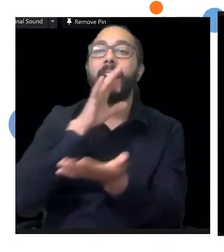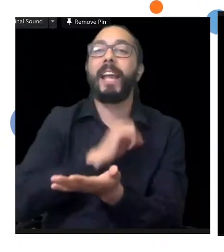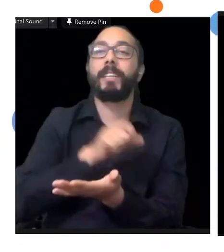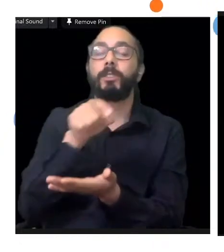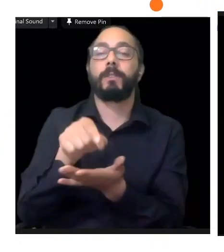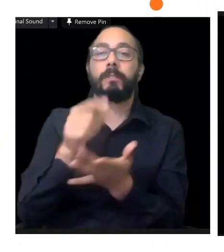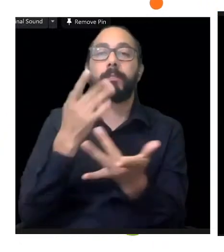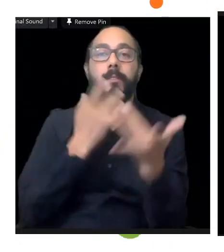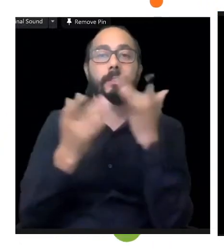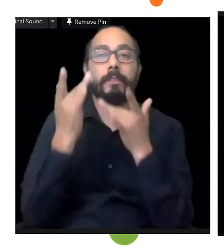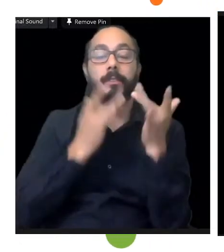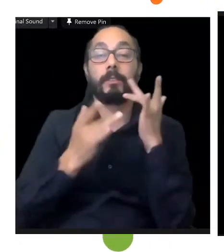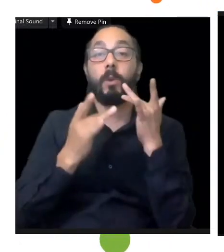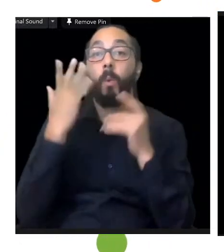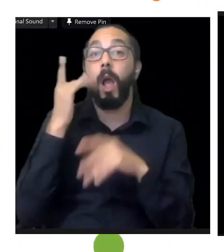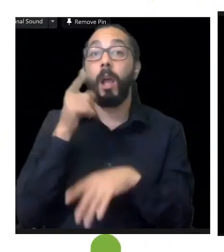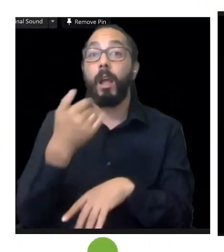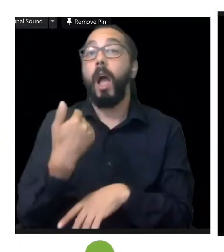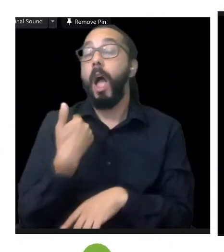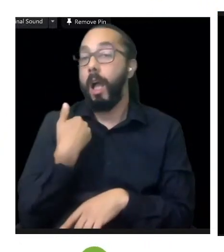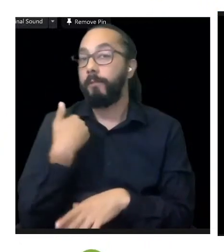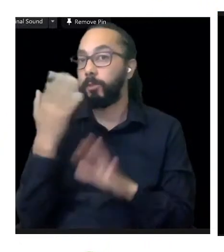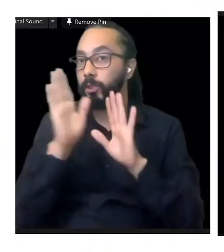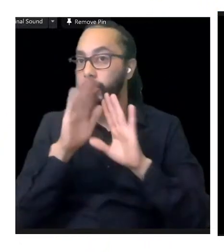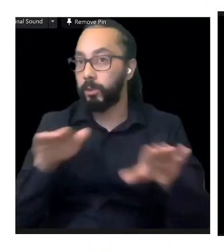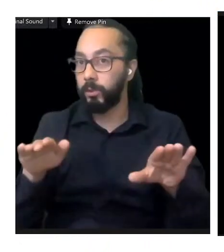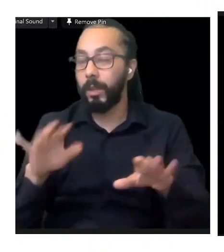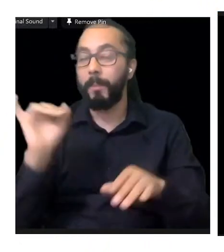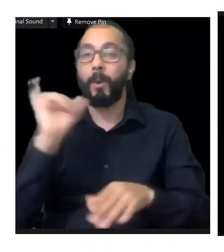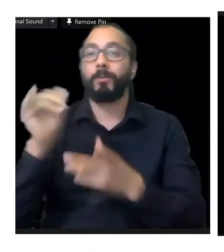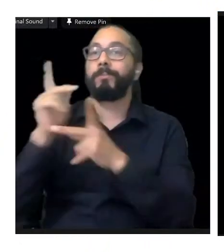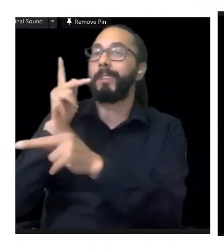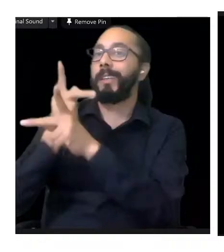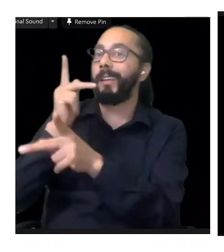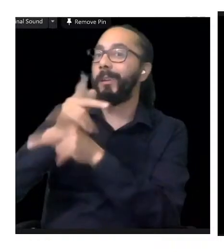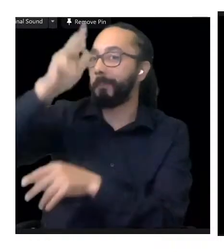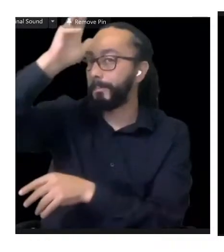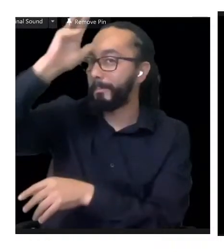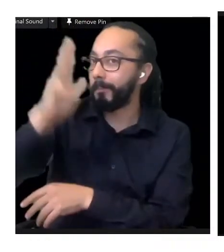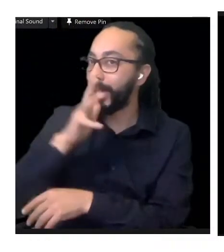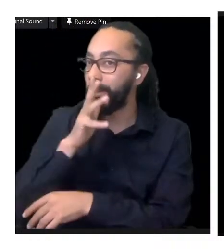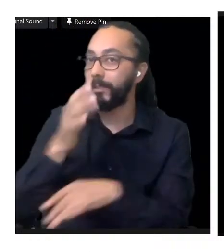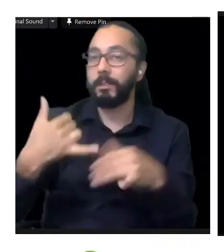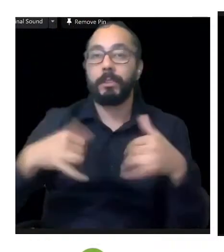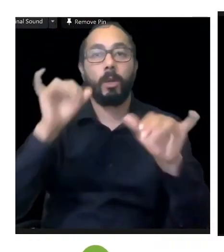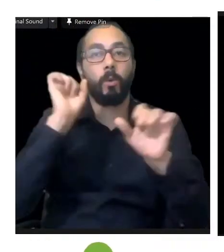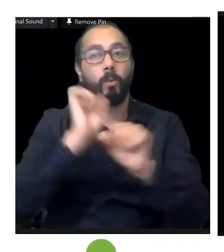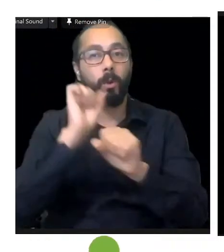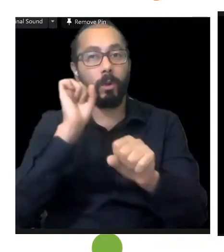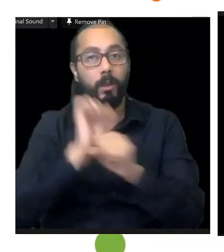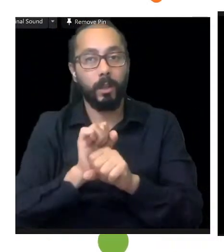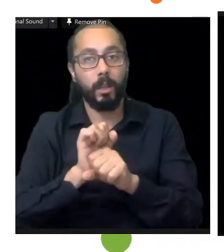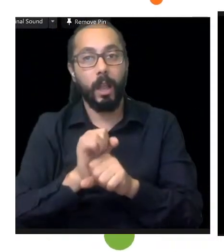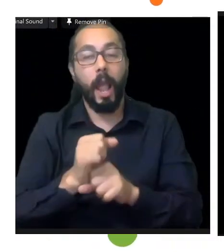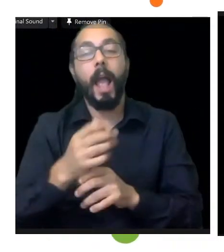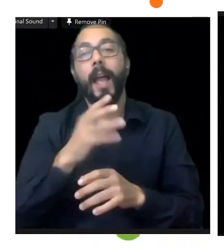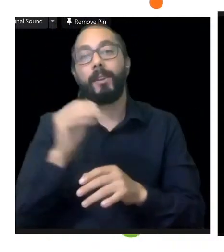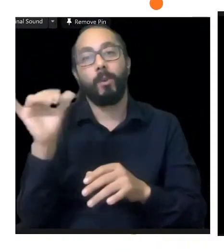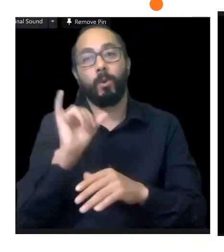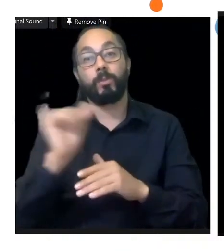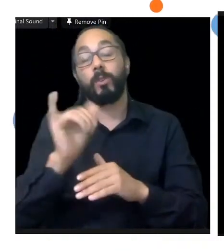probably not only have kids, but they're looking after their parents, they're still in the workforce, and there's a significant level of uncertainty.